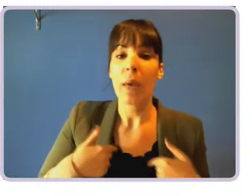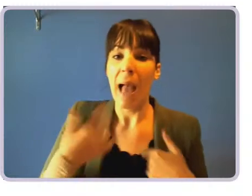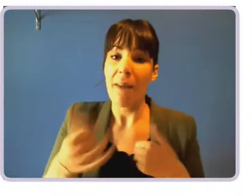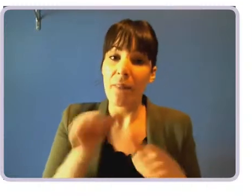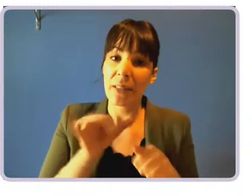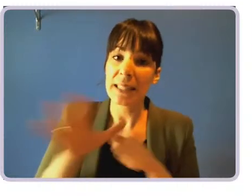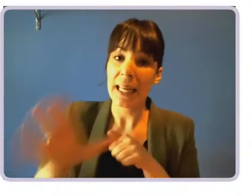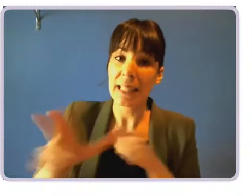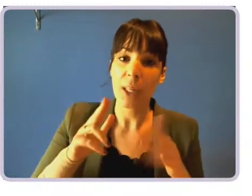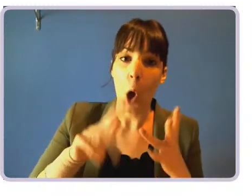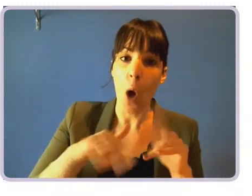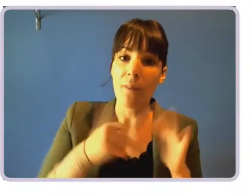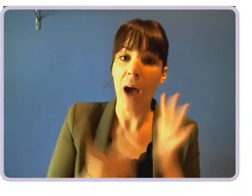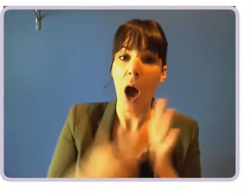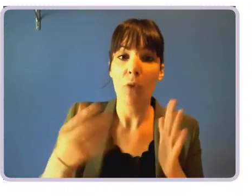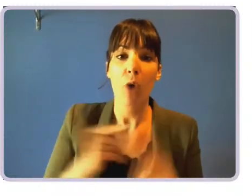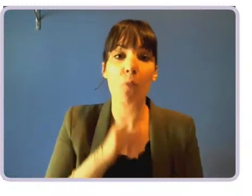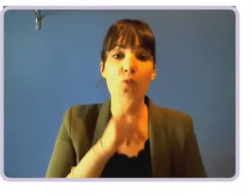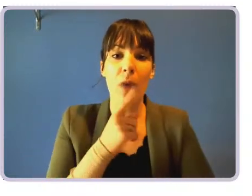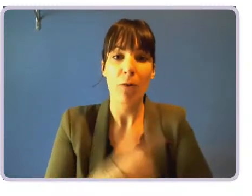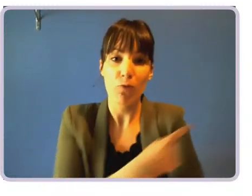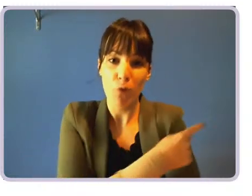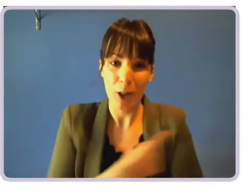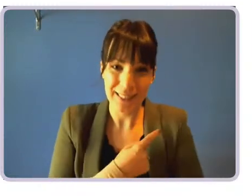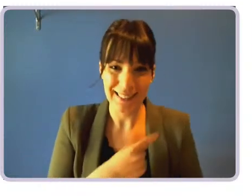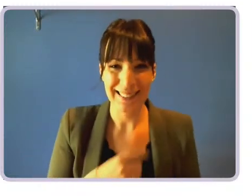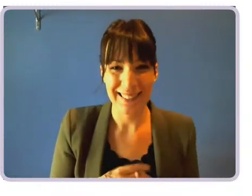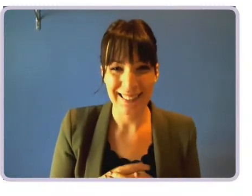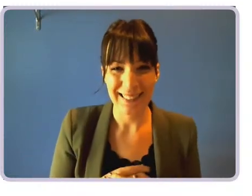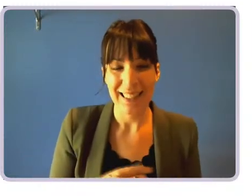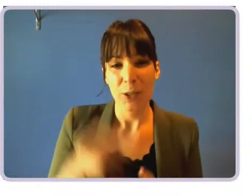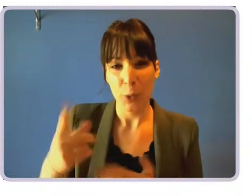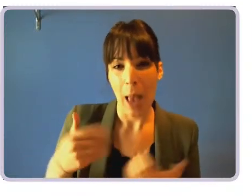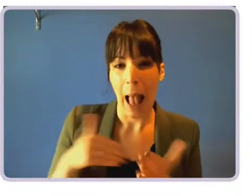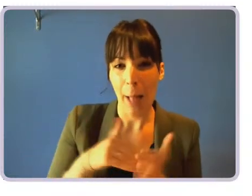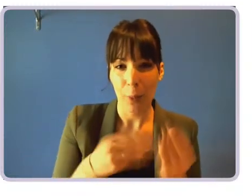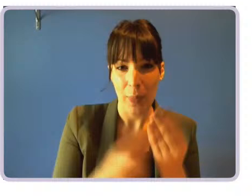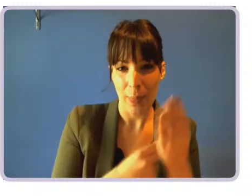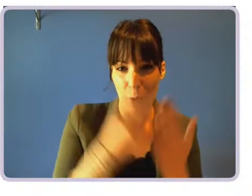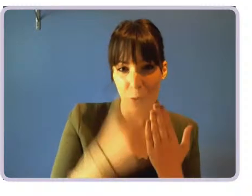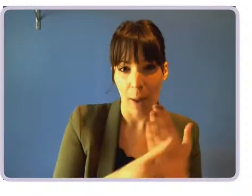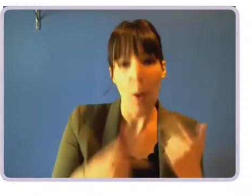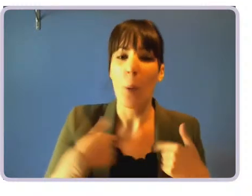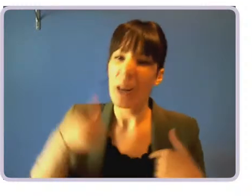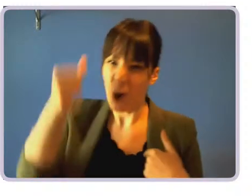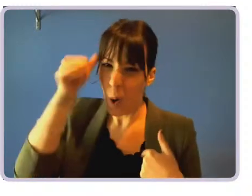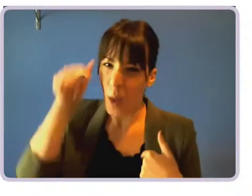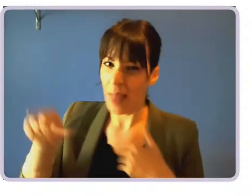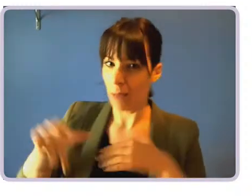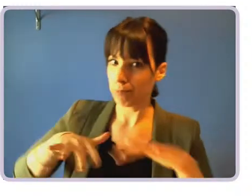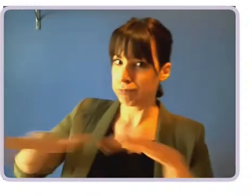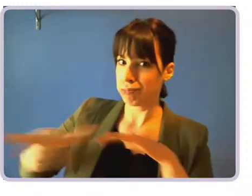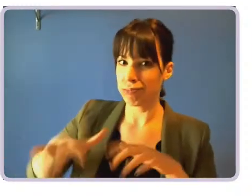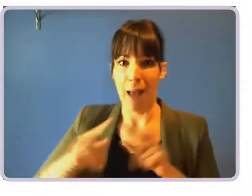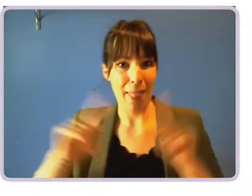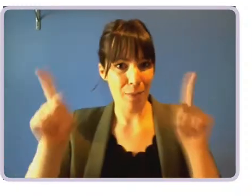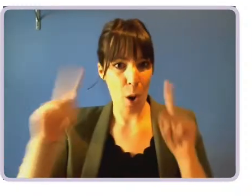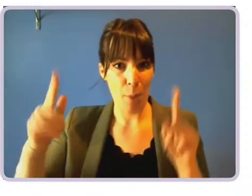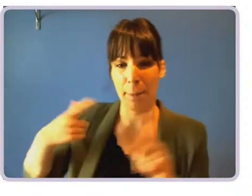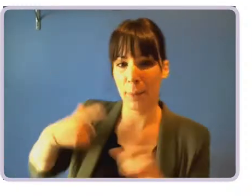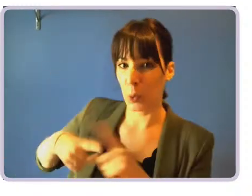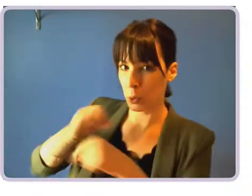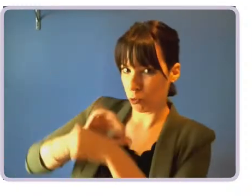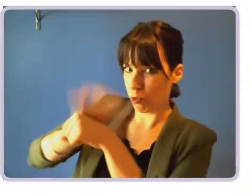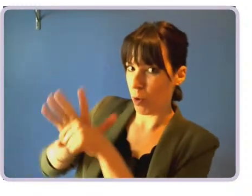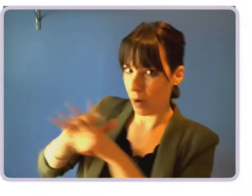Understandably, they are super busy at the moment with the response to COVID. So we will just be flexible to allow for co-delivery if possible,